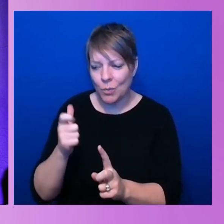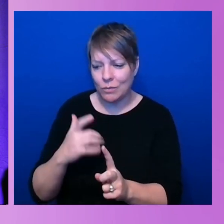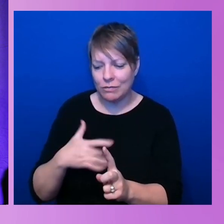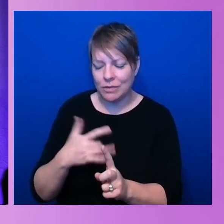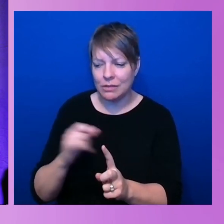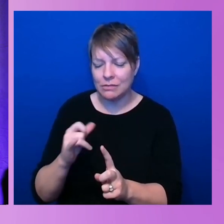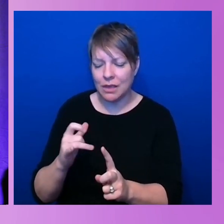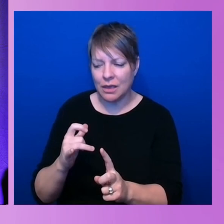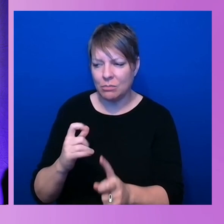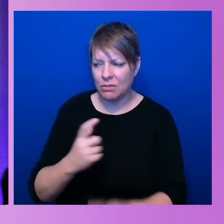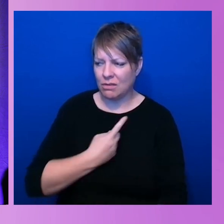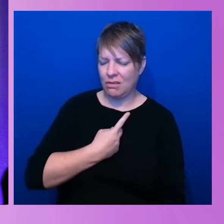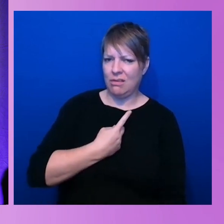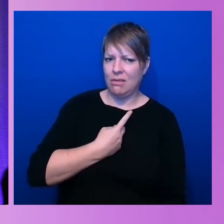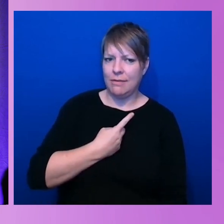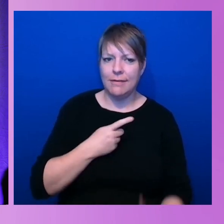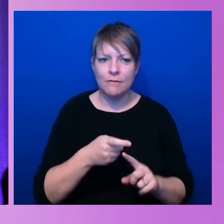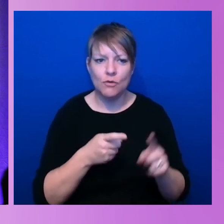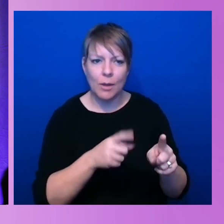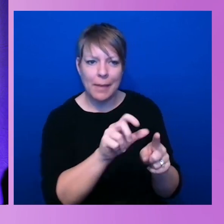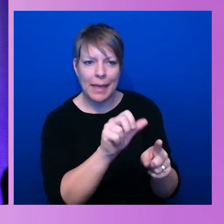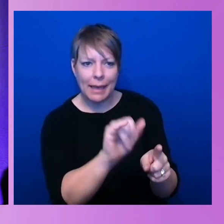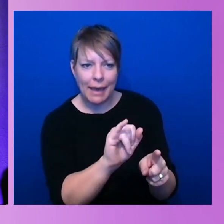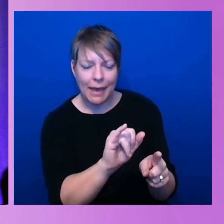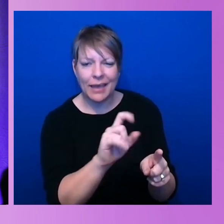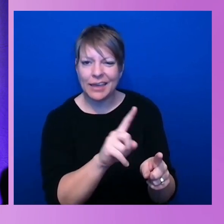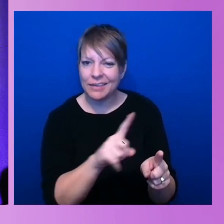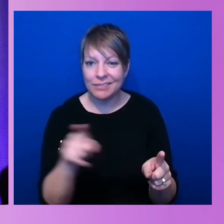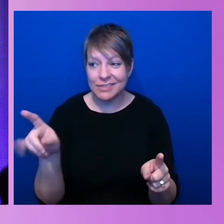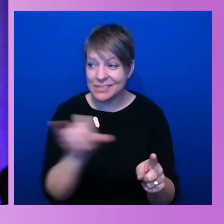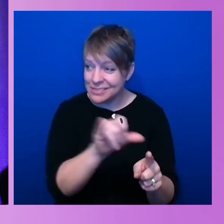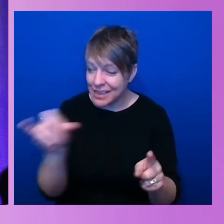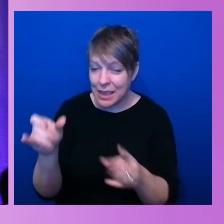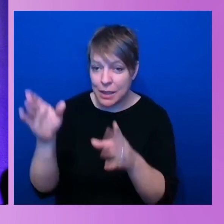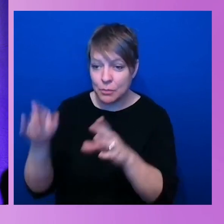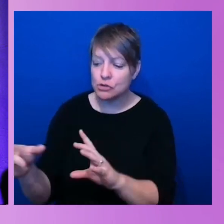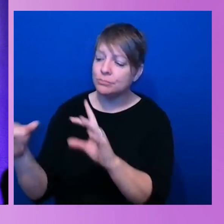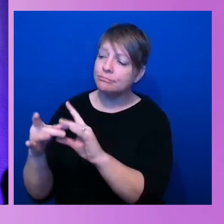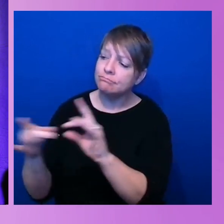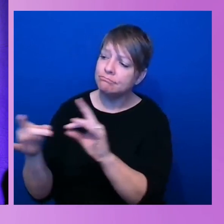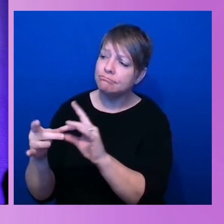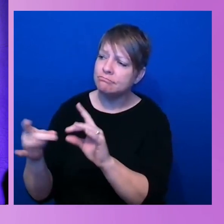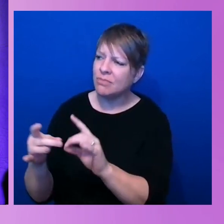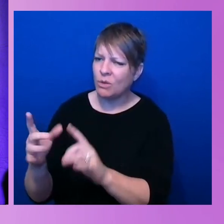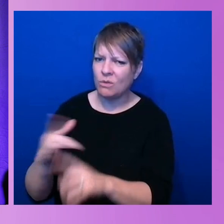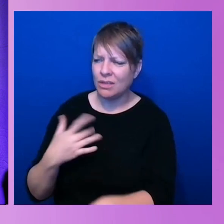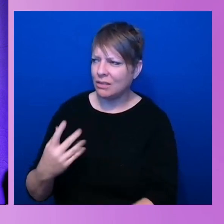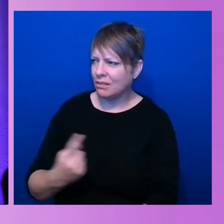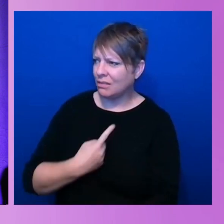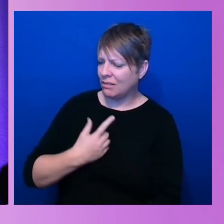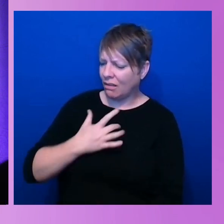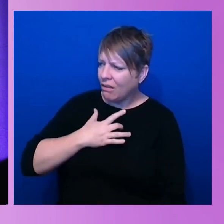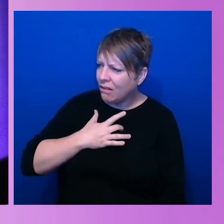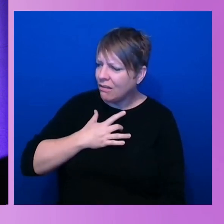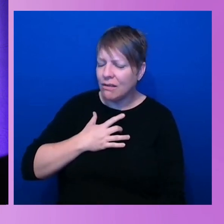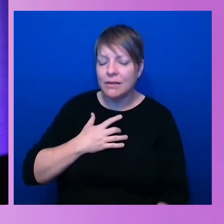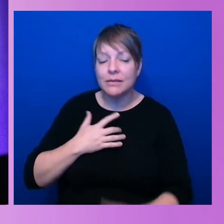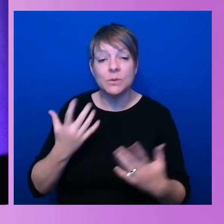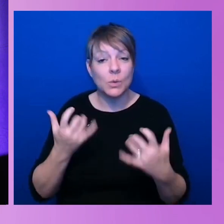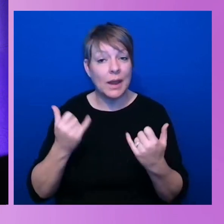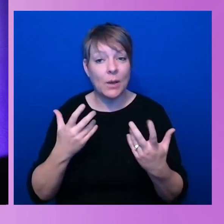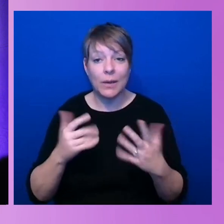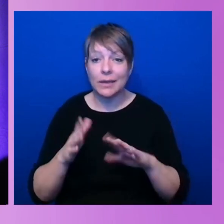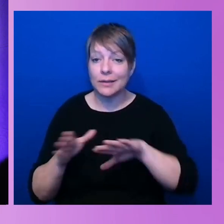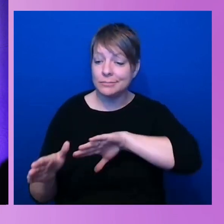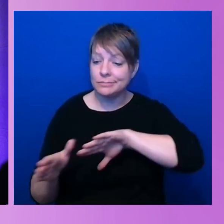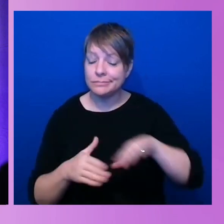generative AI as if those same words were coming from an actual person that I work with. Now I can move on to my next task without fixating